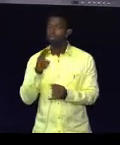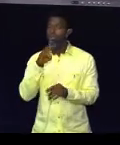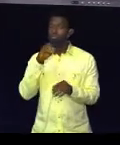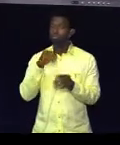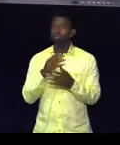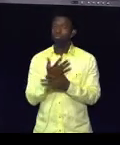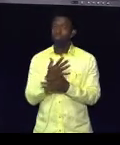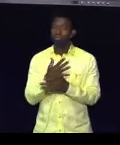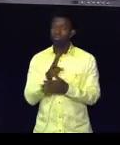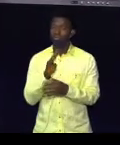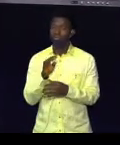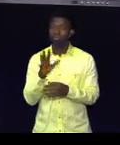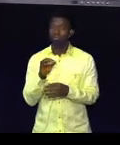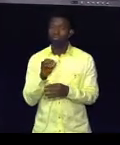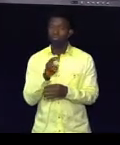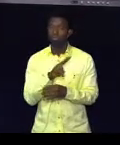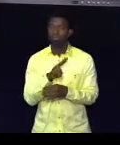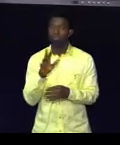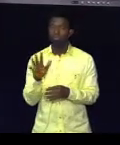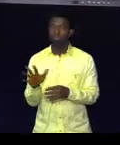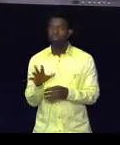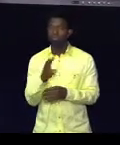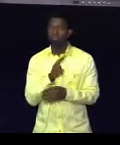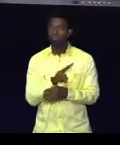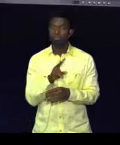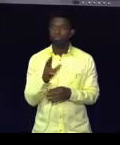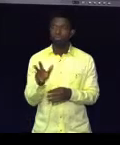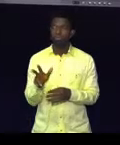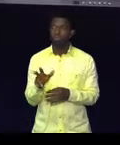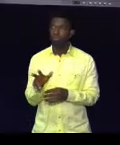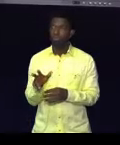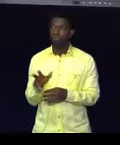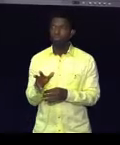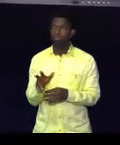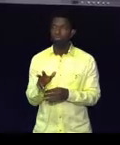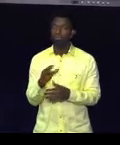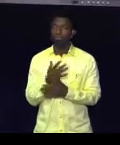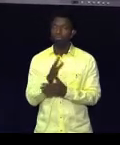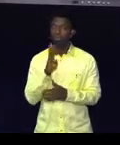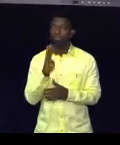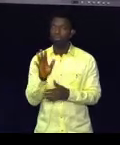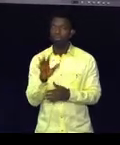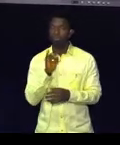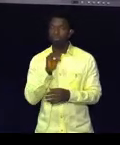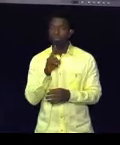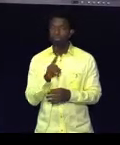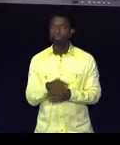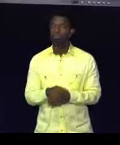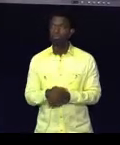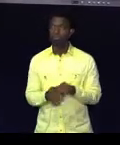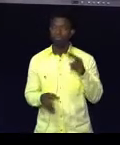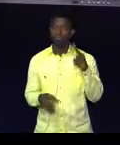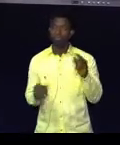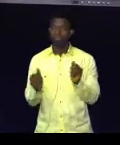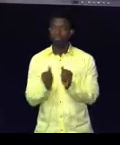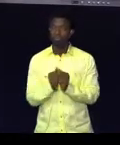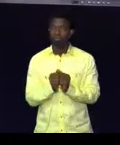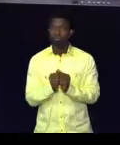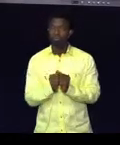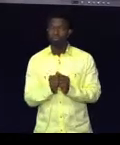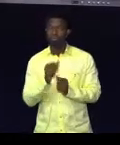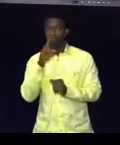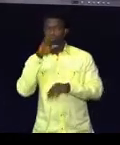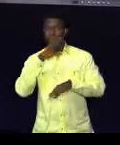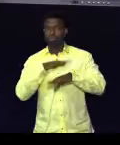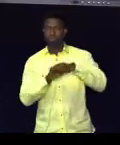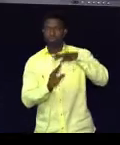I do 50 likewise. 2 in 50 is 25. Then 5 in 25 is 5, and 5 in 5 is 1. That's 2 with the power of 1 and 5 with the power of 2.